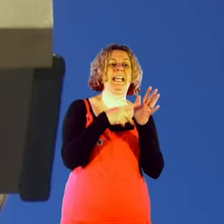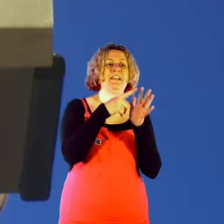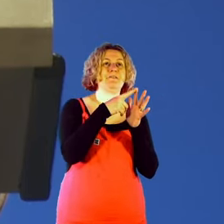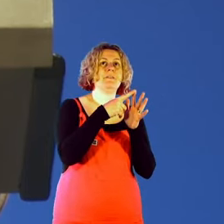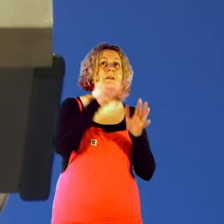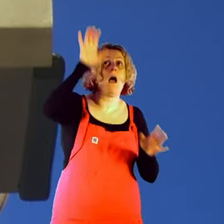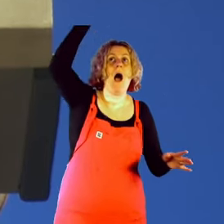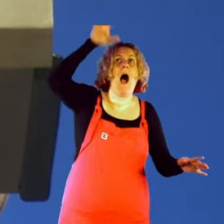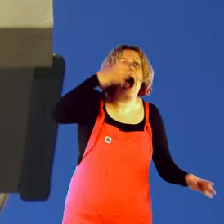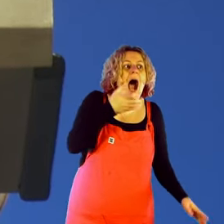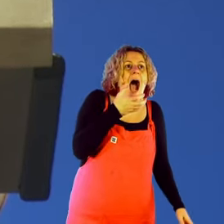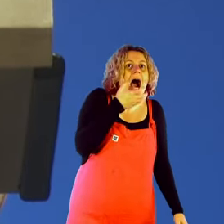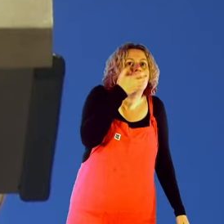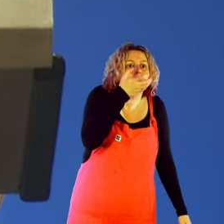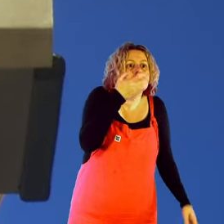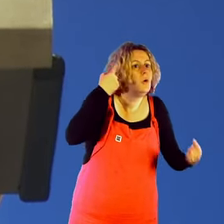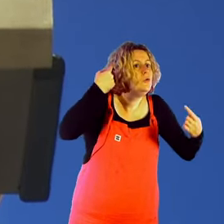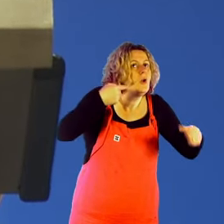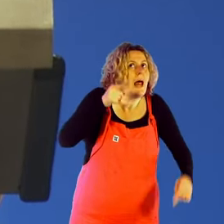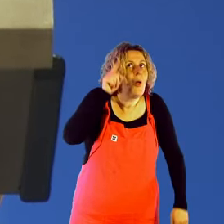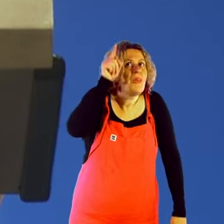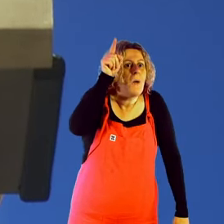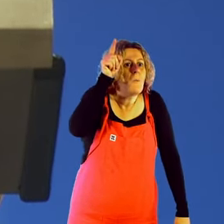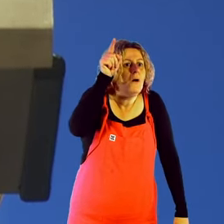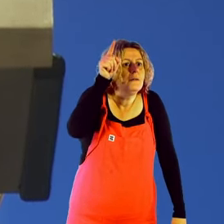blame on anyone else but yourself?